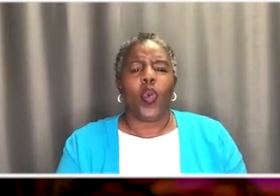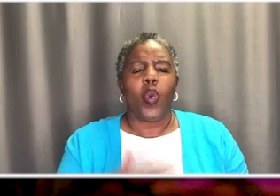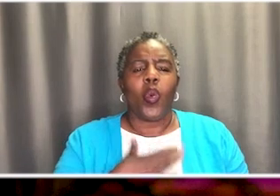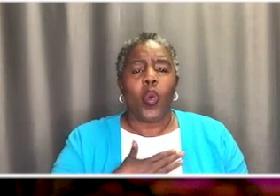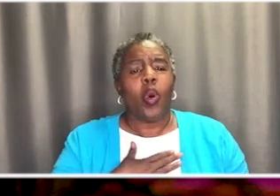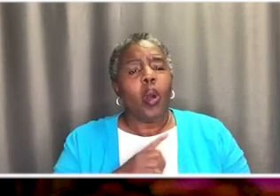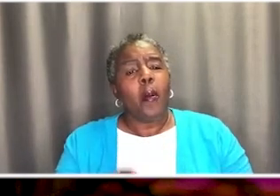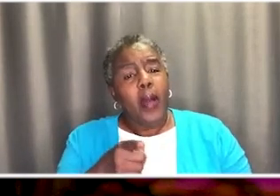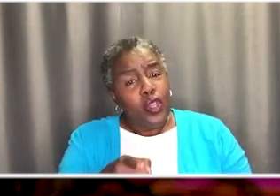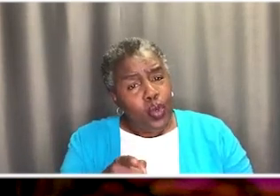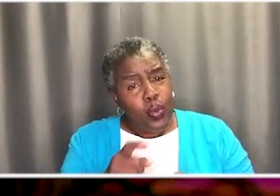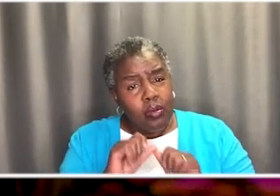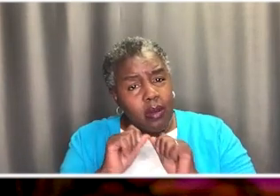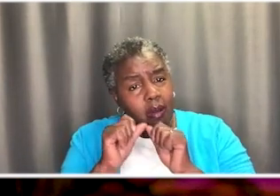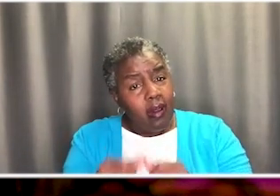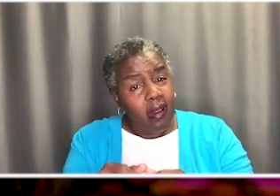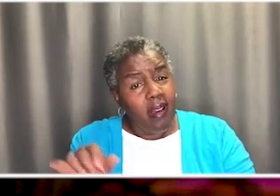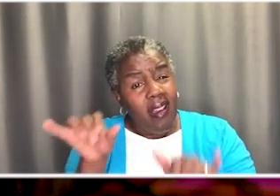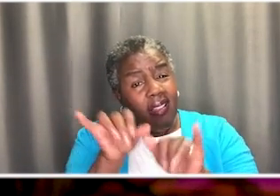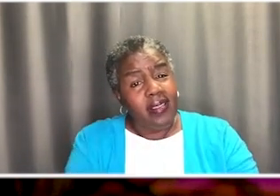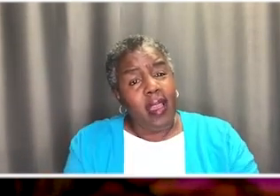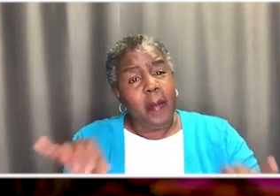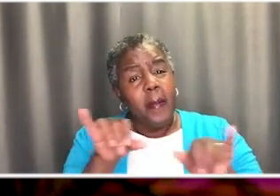You remain the same.